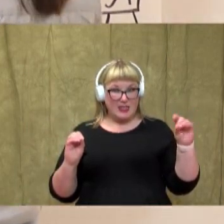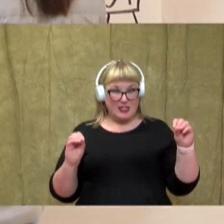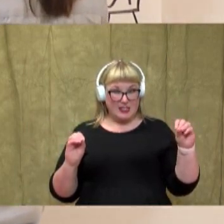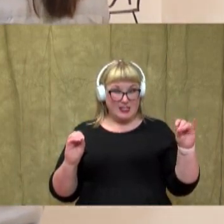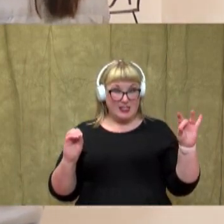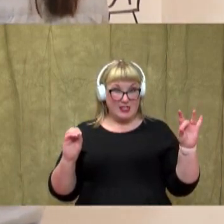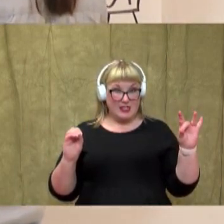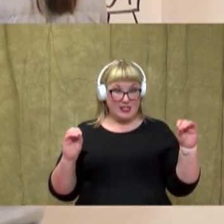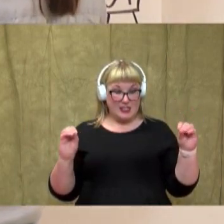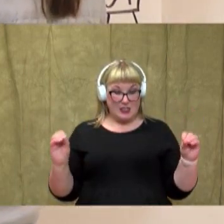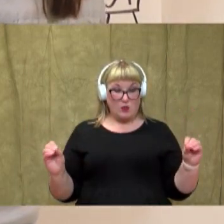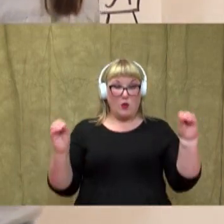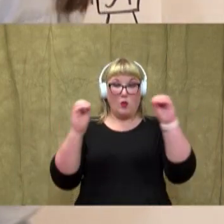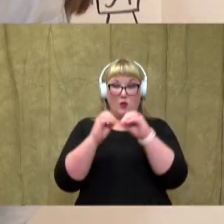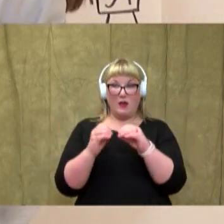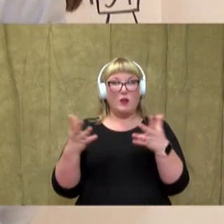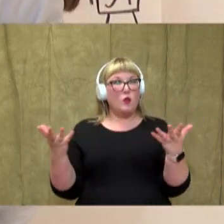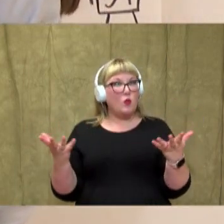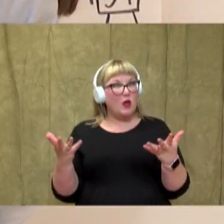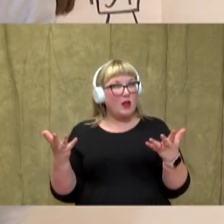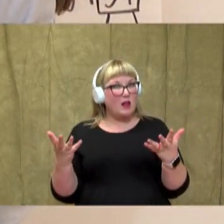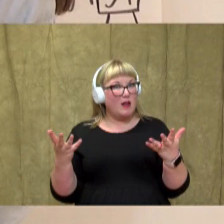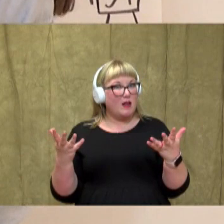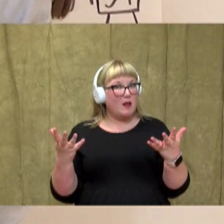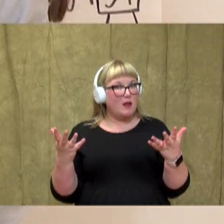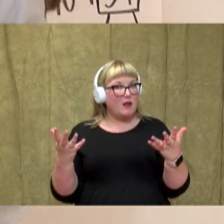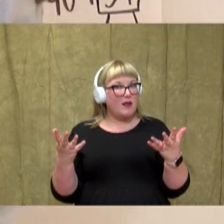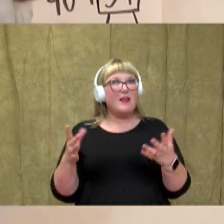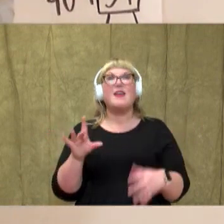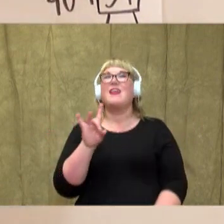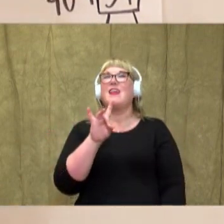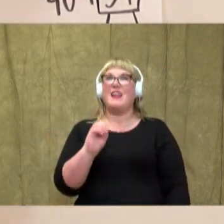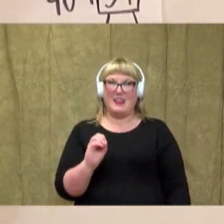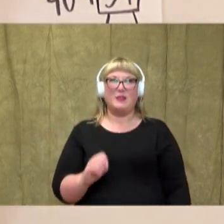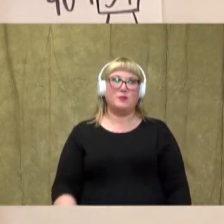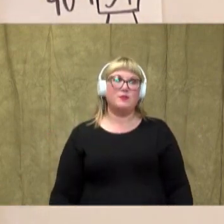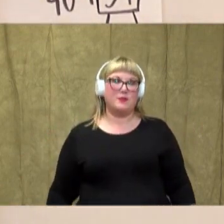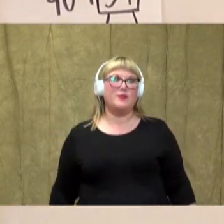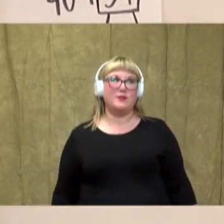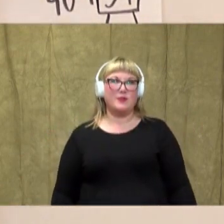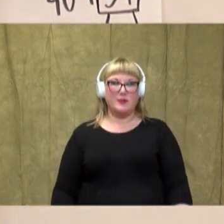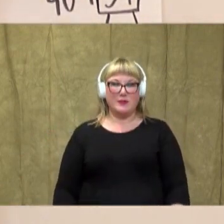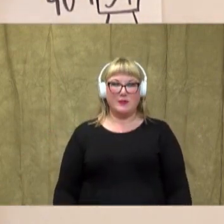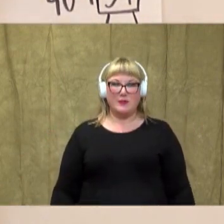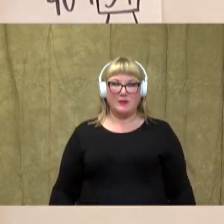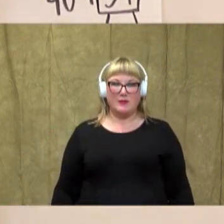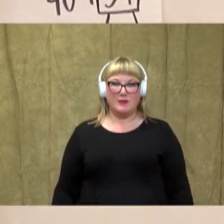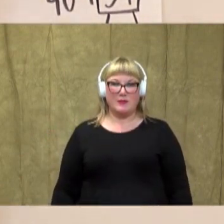80 plus 0 gives us the sum 80.